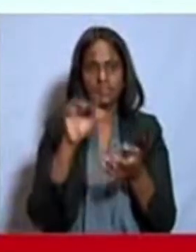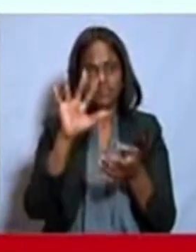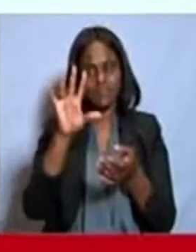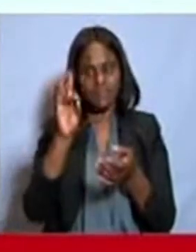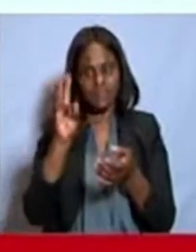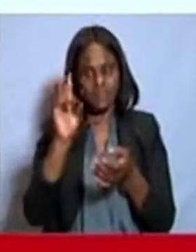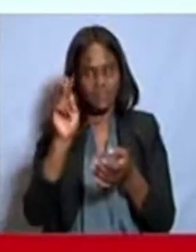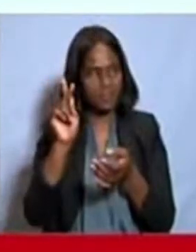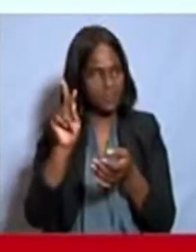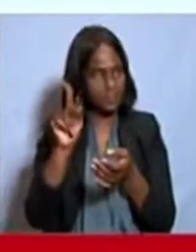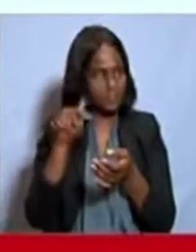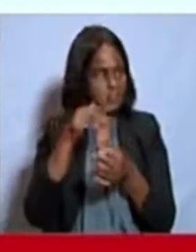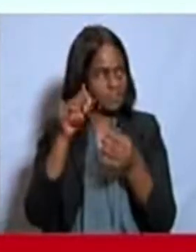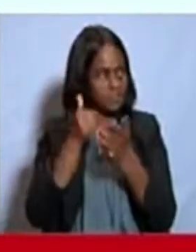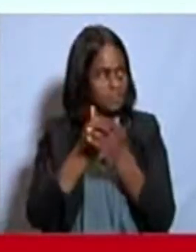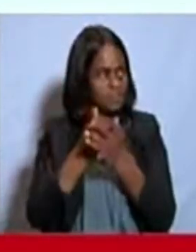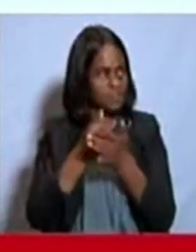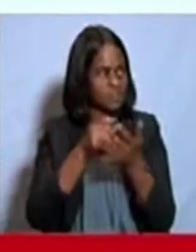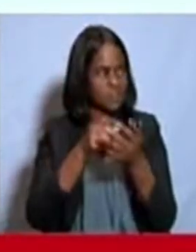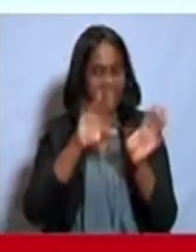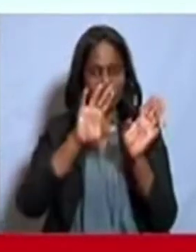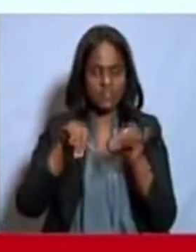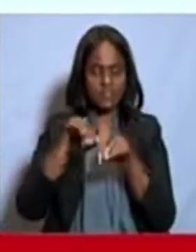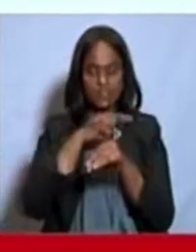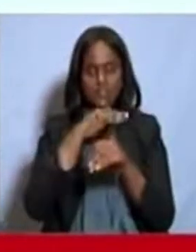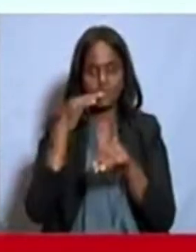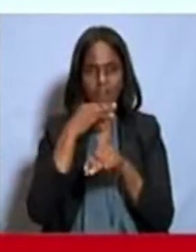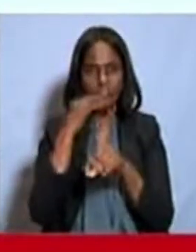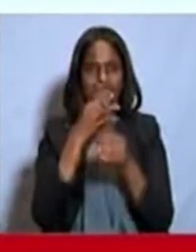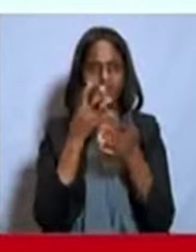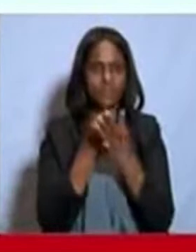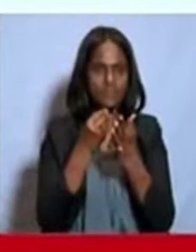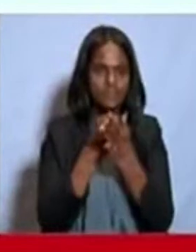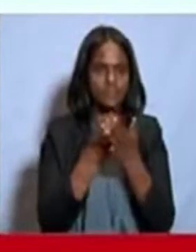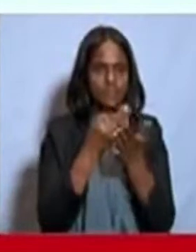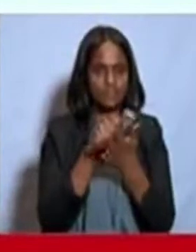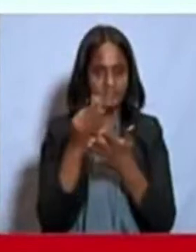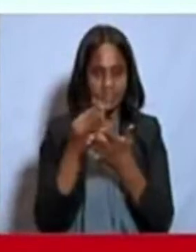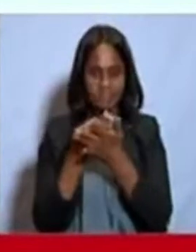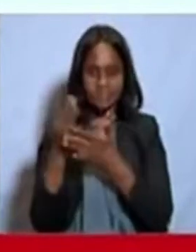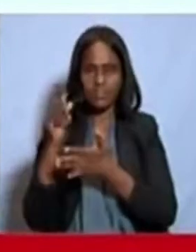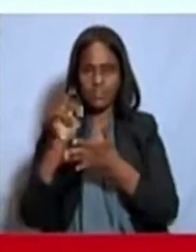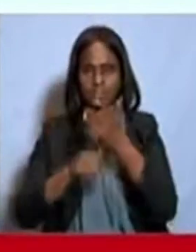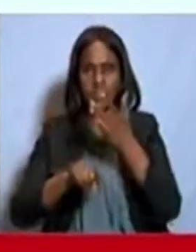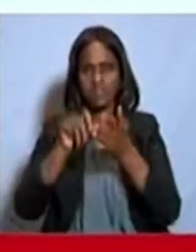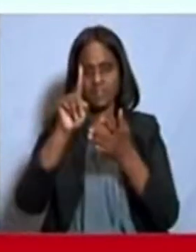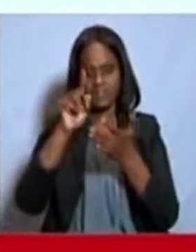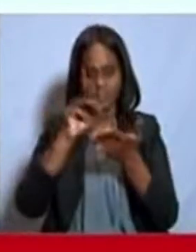6,506,057 kwacha were acquitted for, leaving farming inputs costing